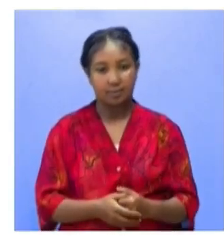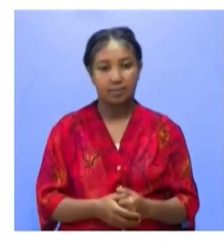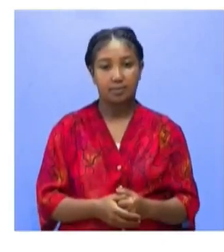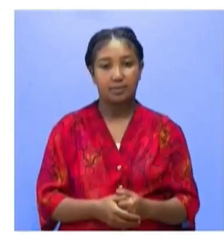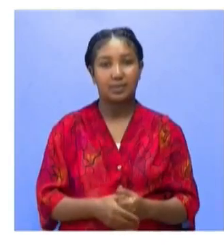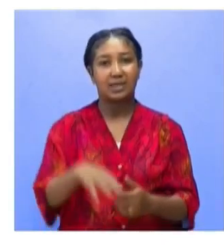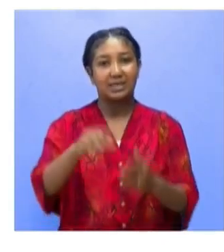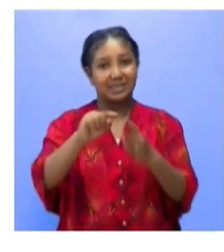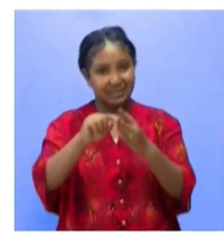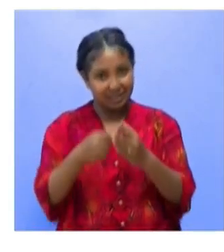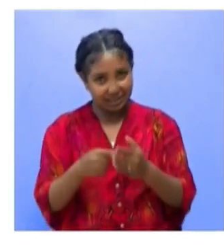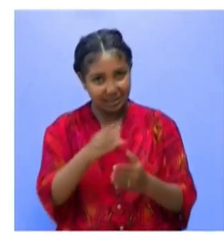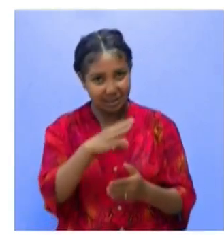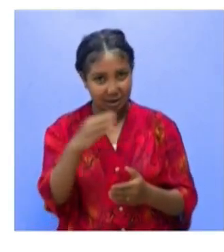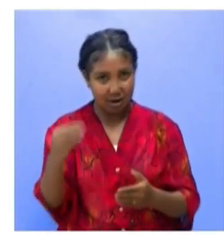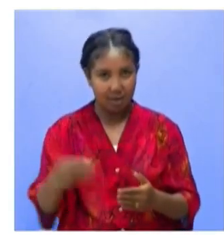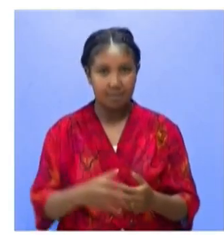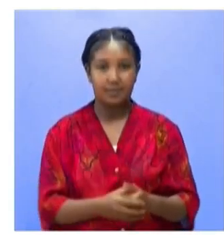since and